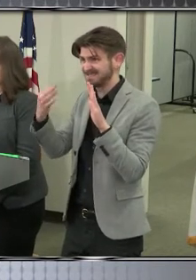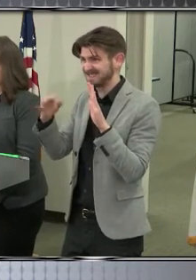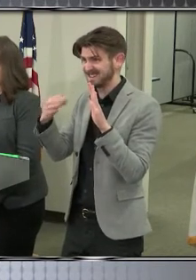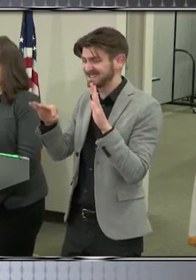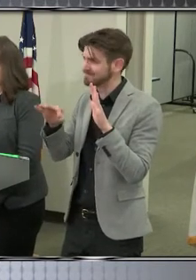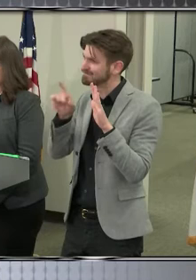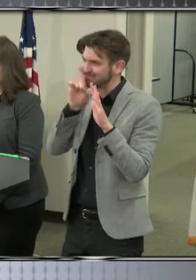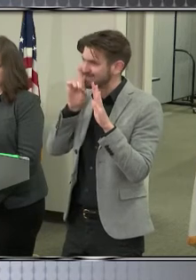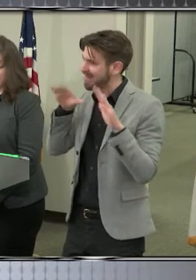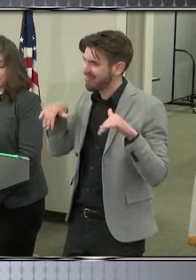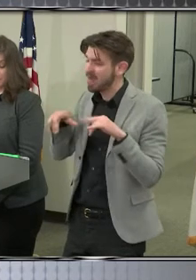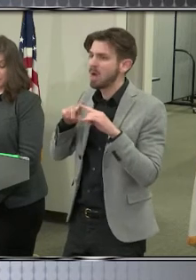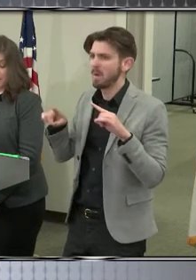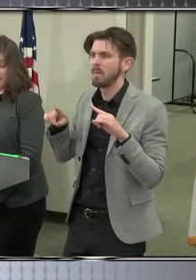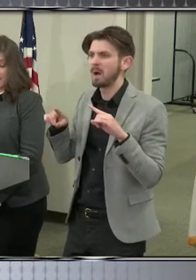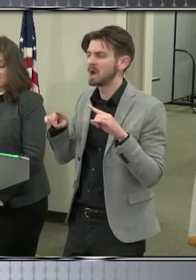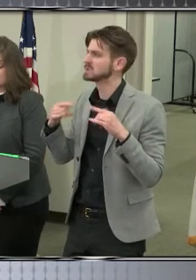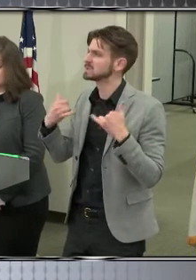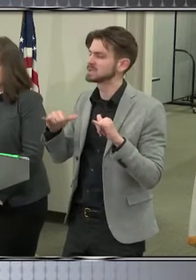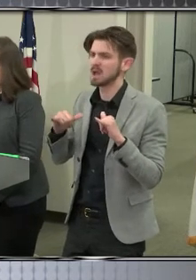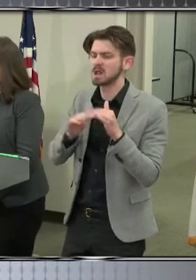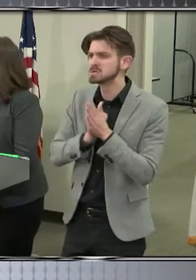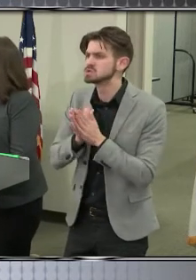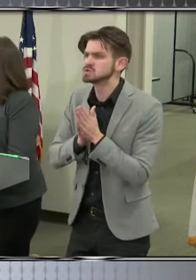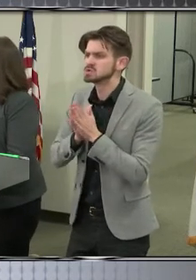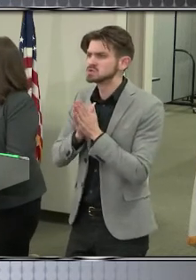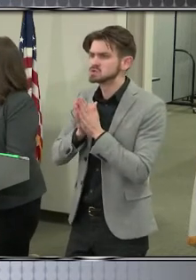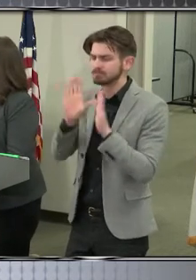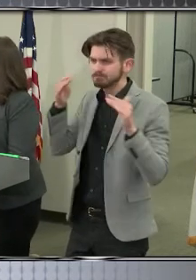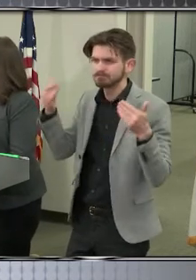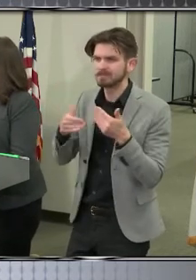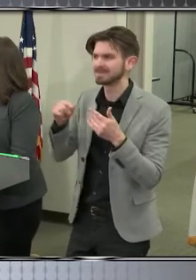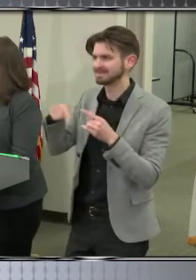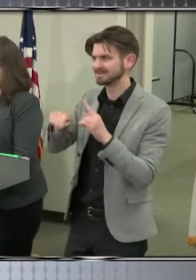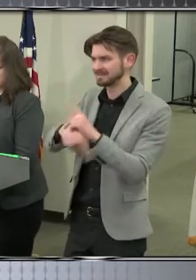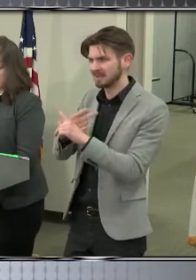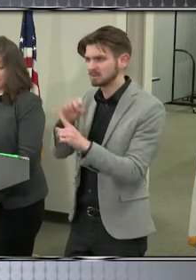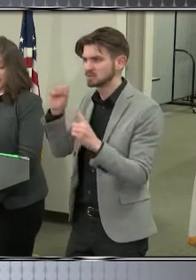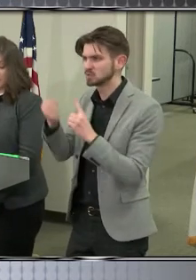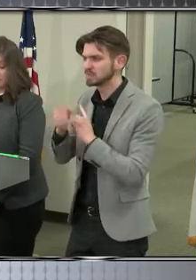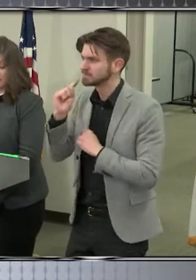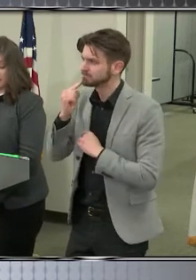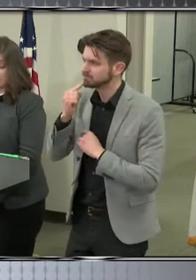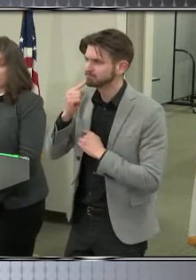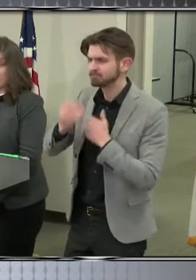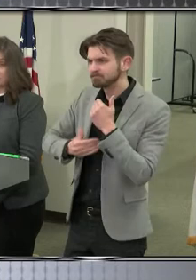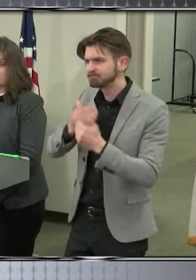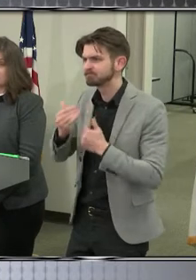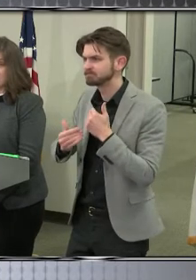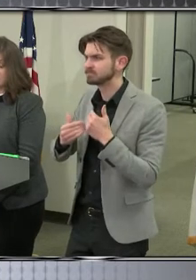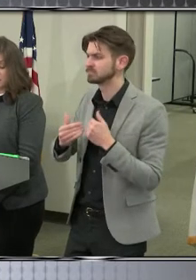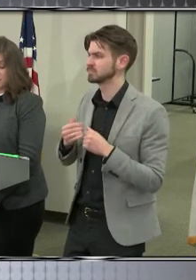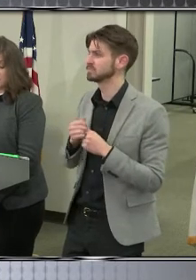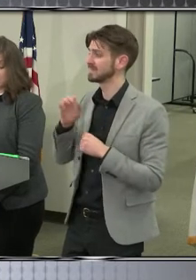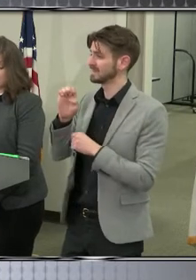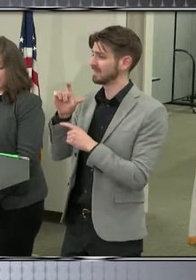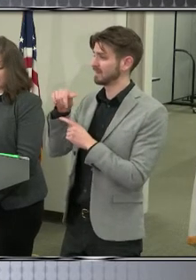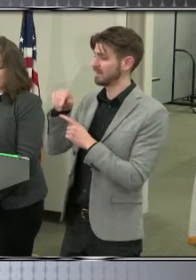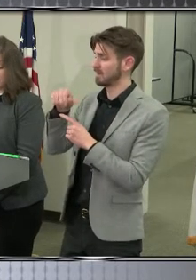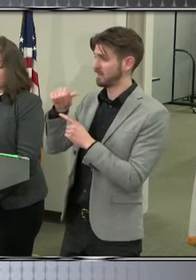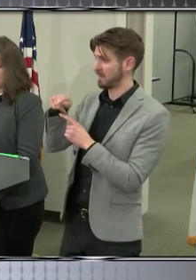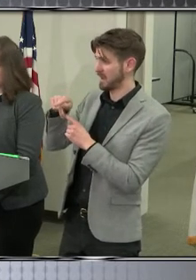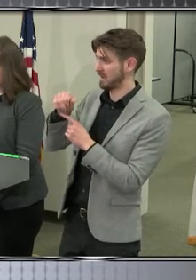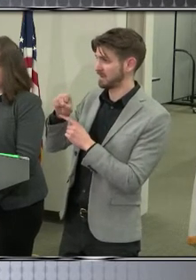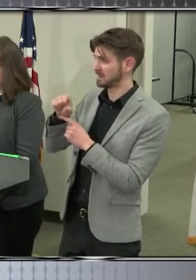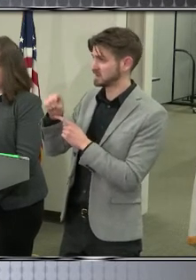to protect our community. As the lead agency in this response, Public Health is taking proactive steps to protect